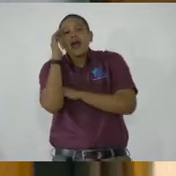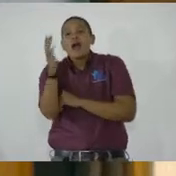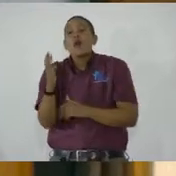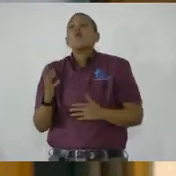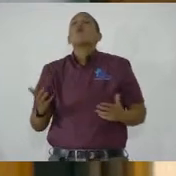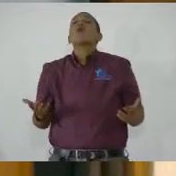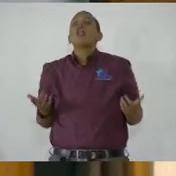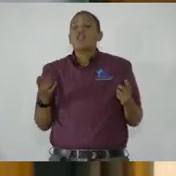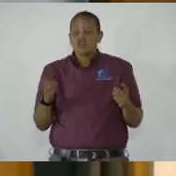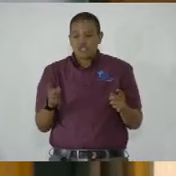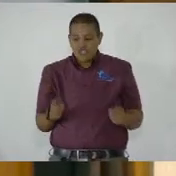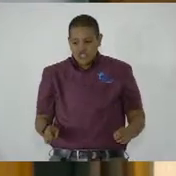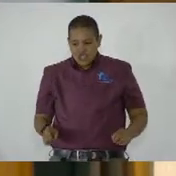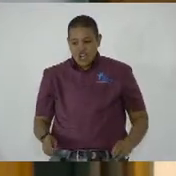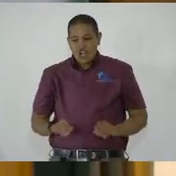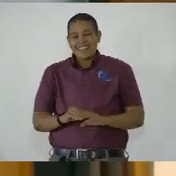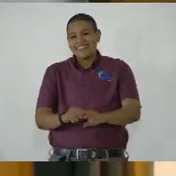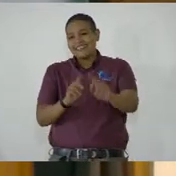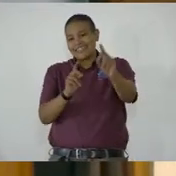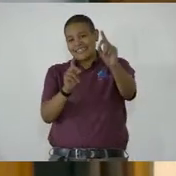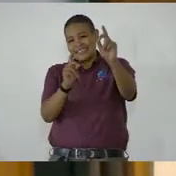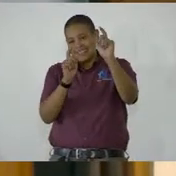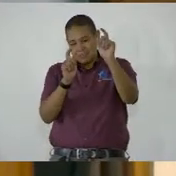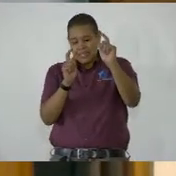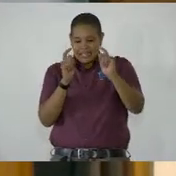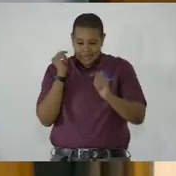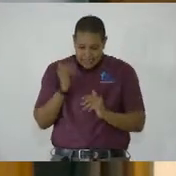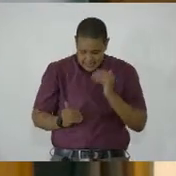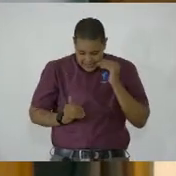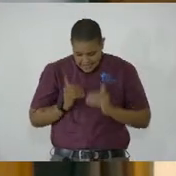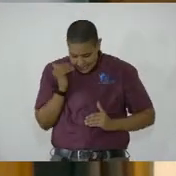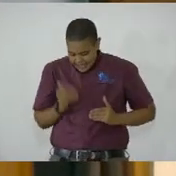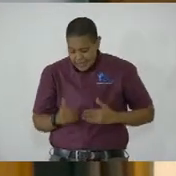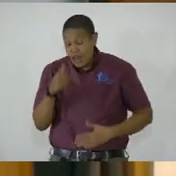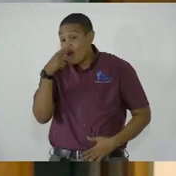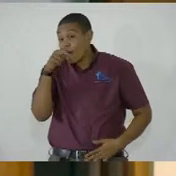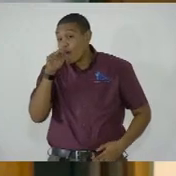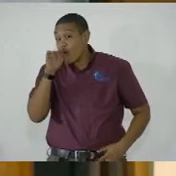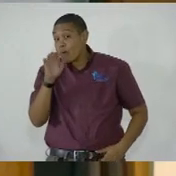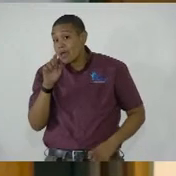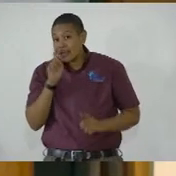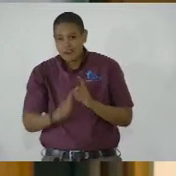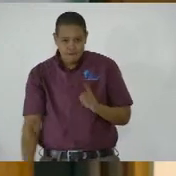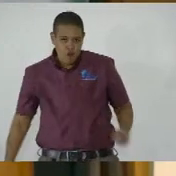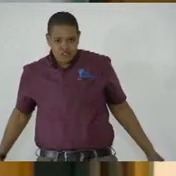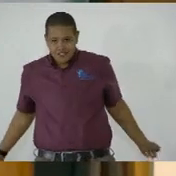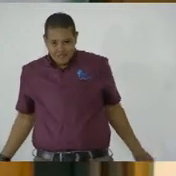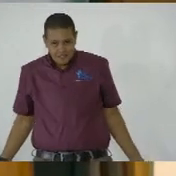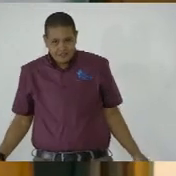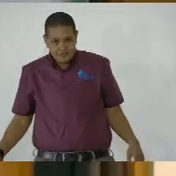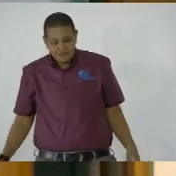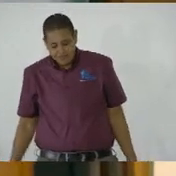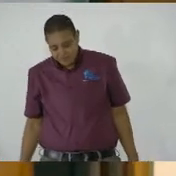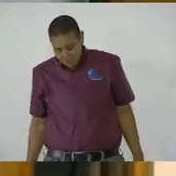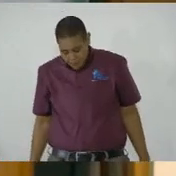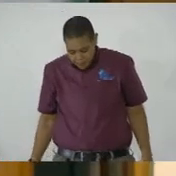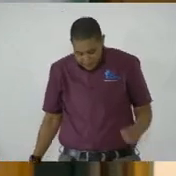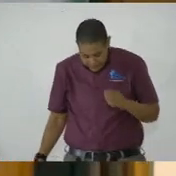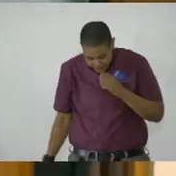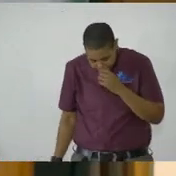which we anticipate will result in speedily delivery of probates and divorces. Madam